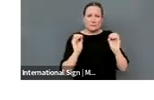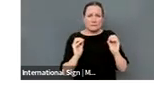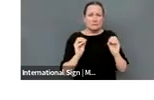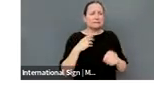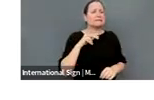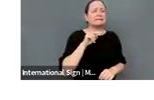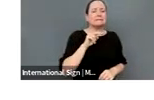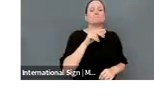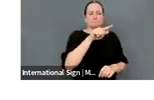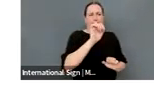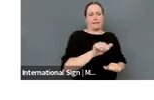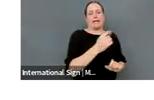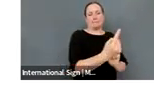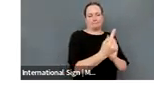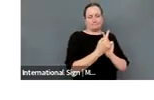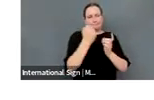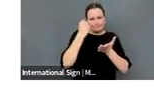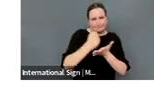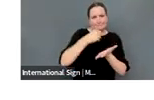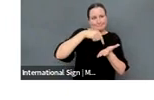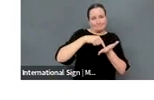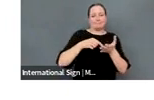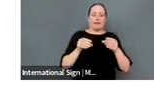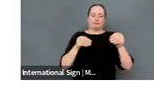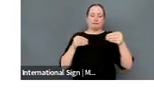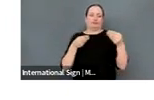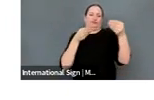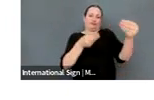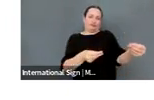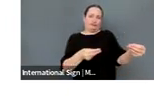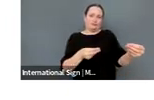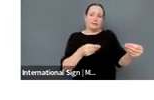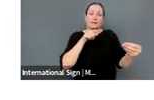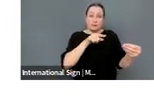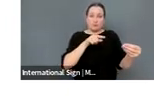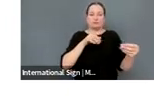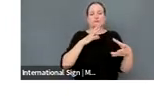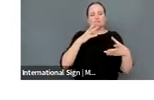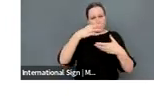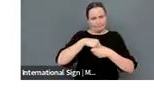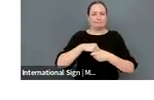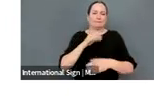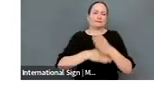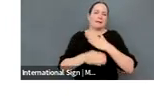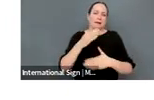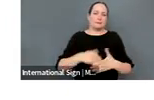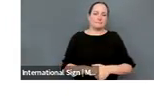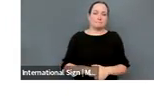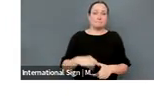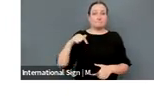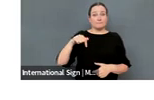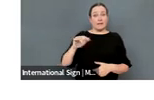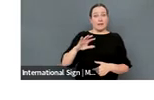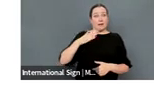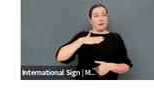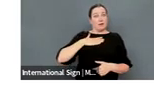disability assessment and certification out of 5 provincial centers. The country has about 10. Then